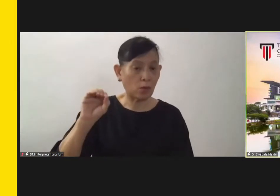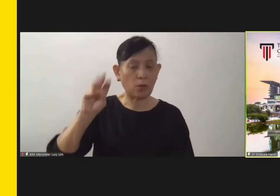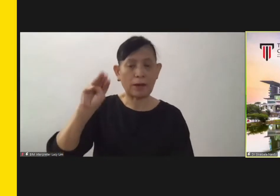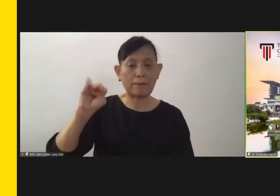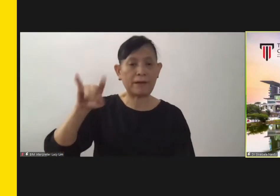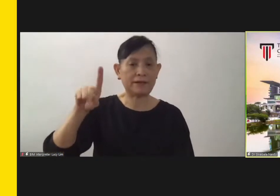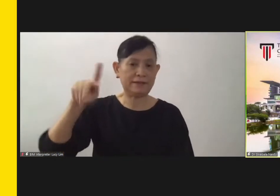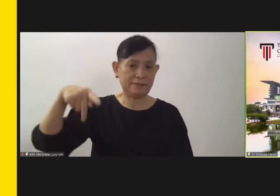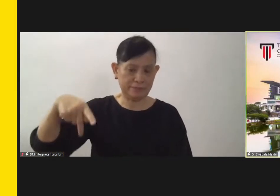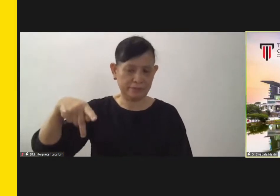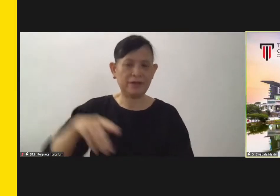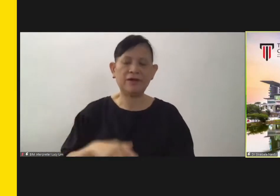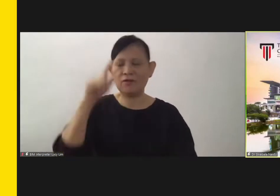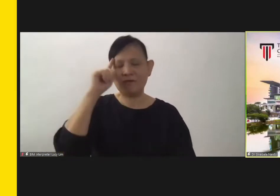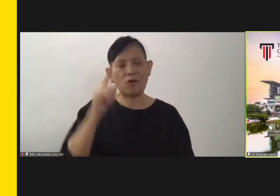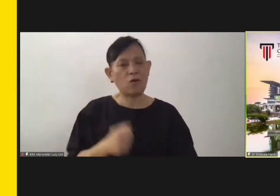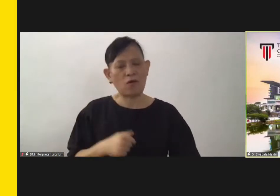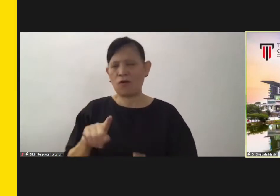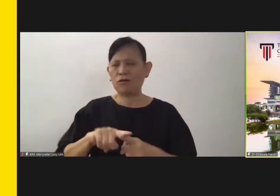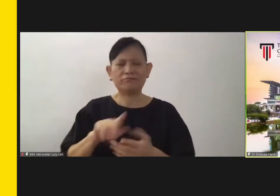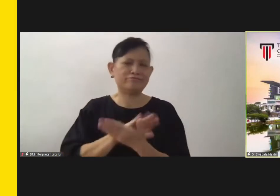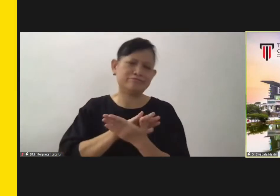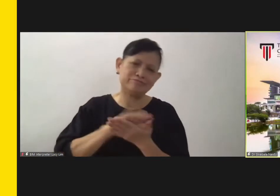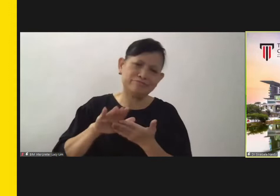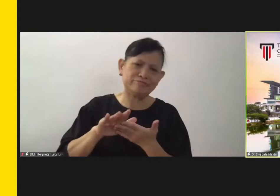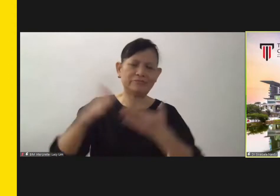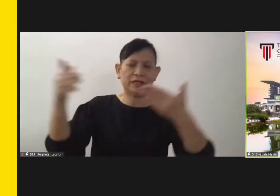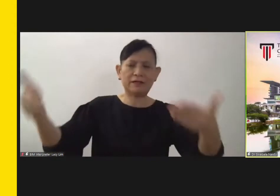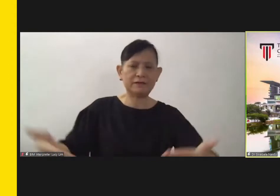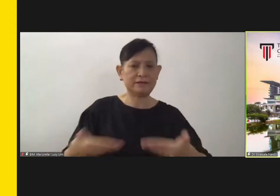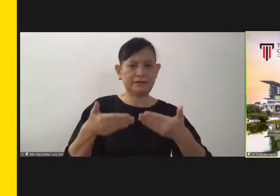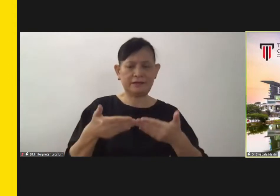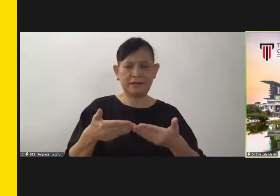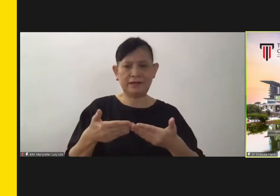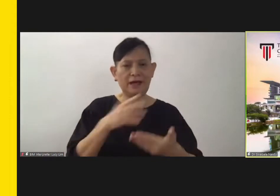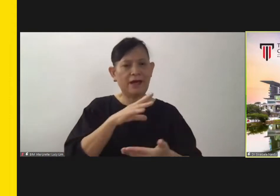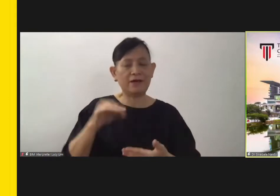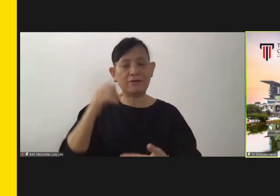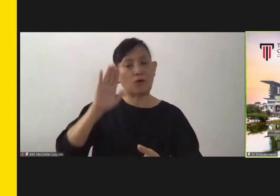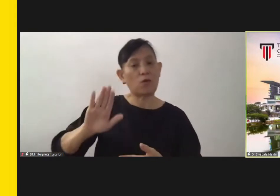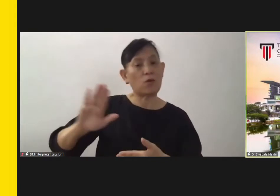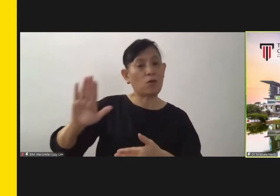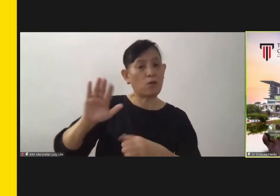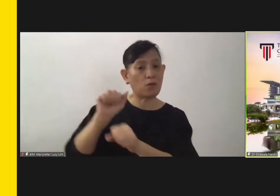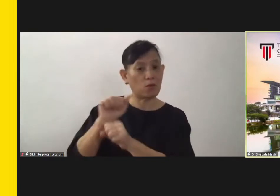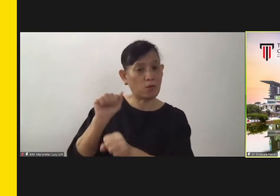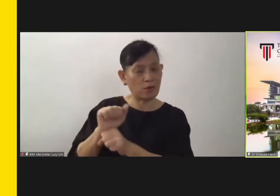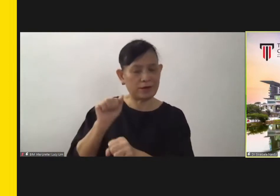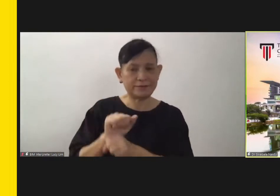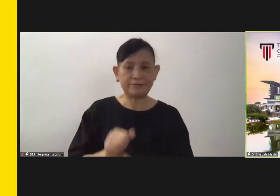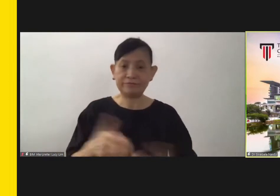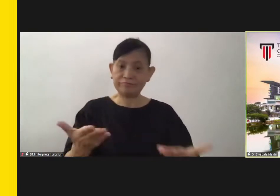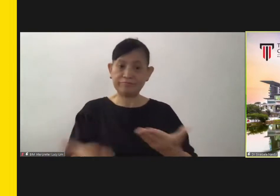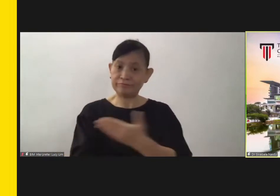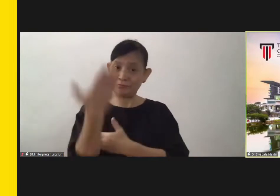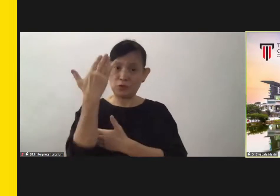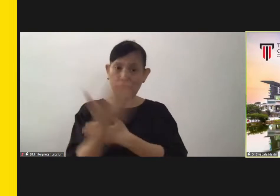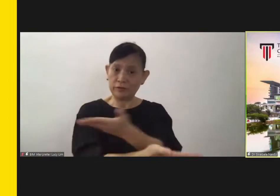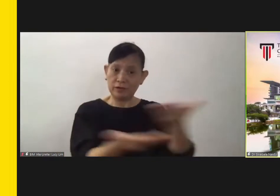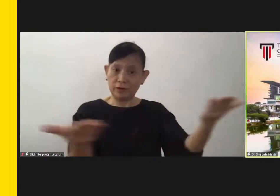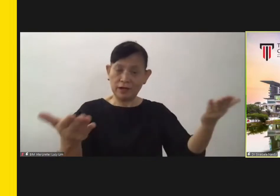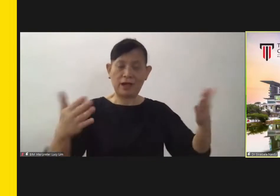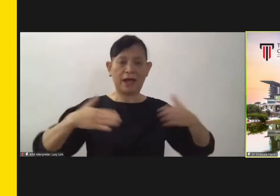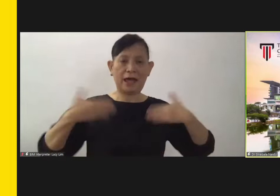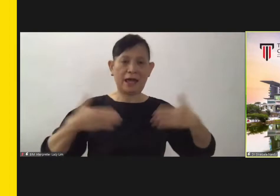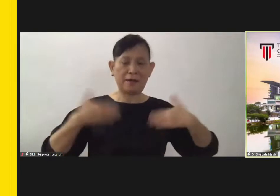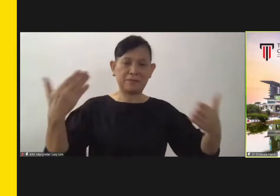Speaking, for that warm introduction and for the word awesome. Thank you very much. And good morning to everyone else, and Happy New Year